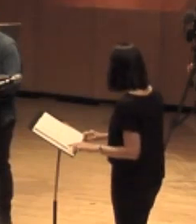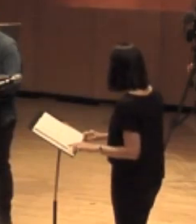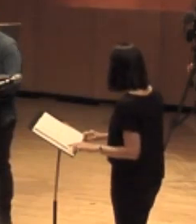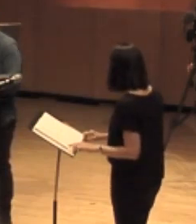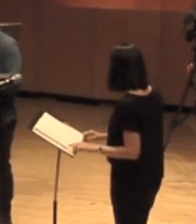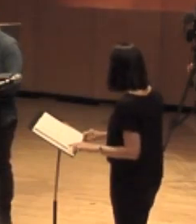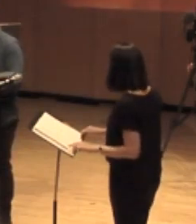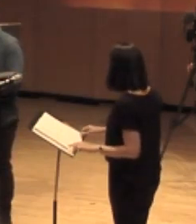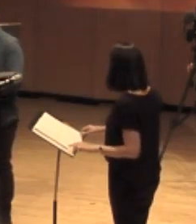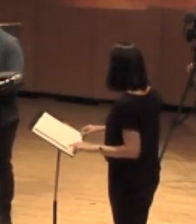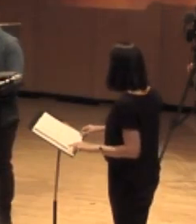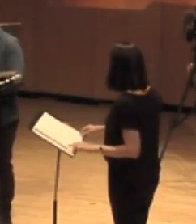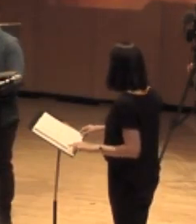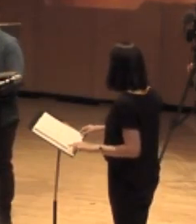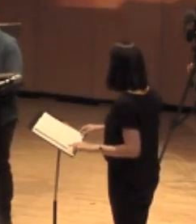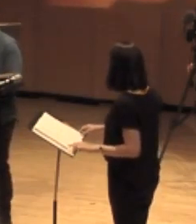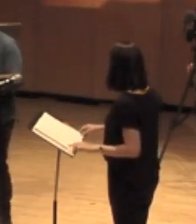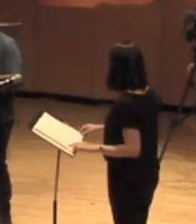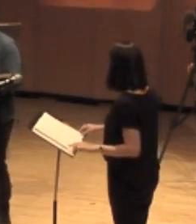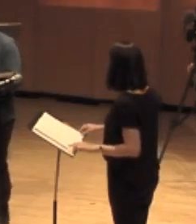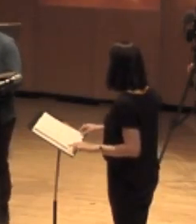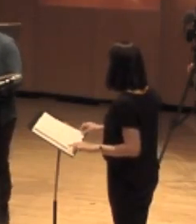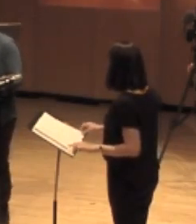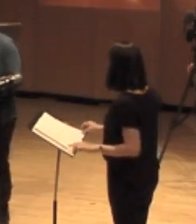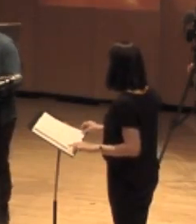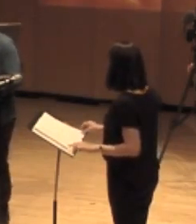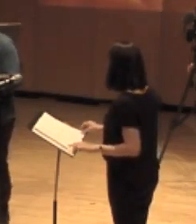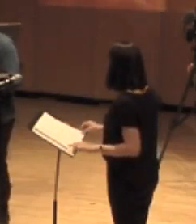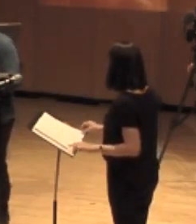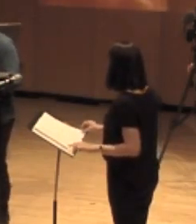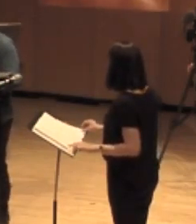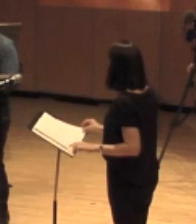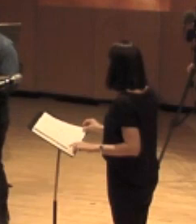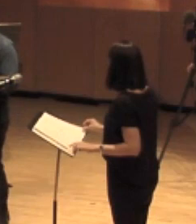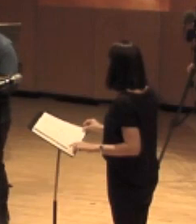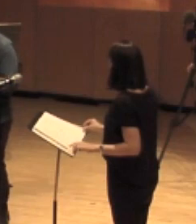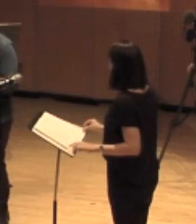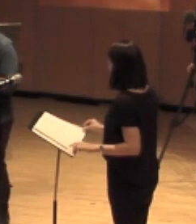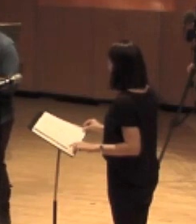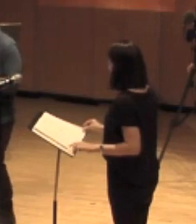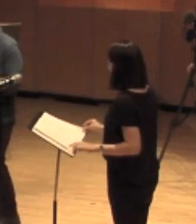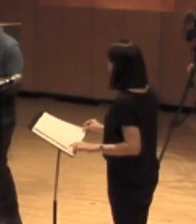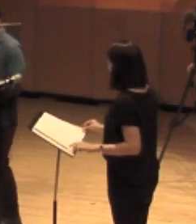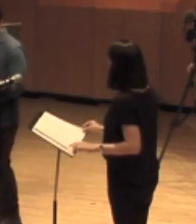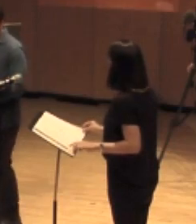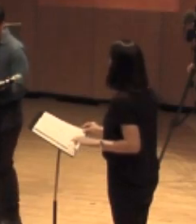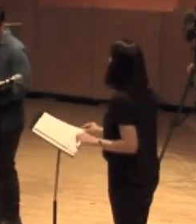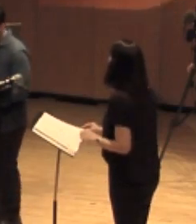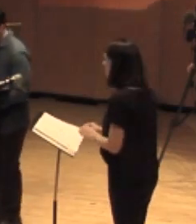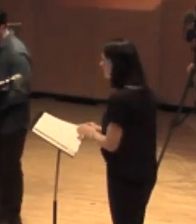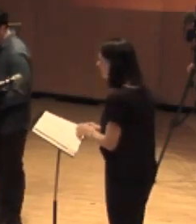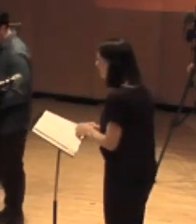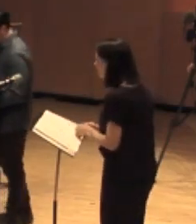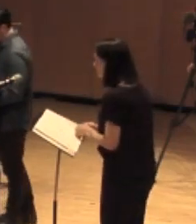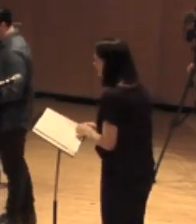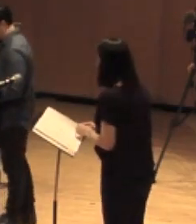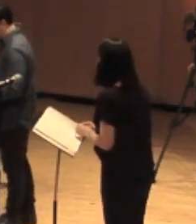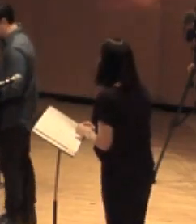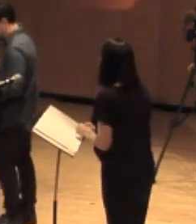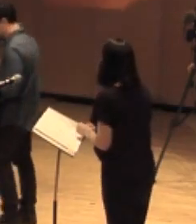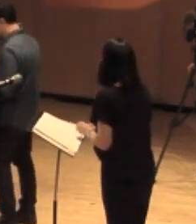all of a sudden yeah I have to go no don't